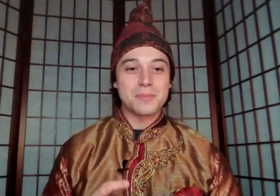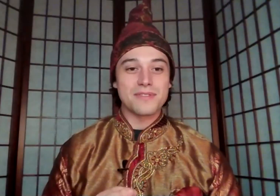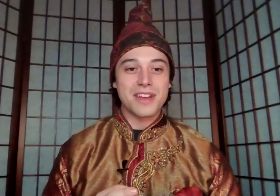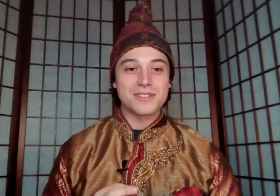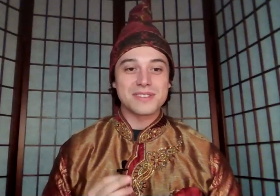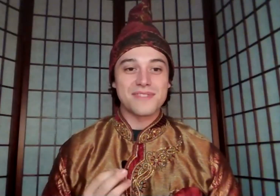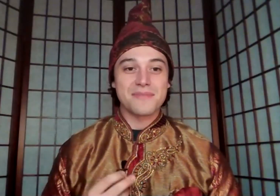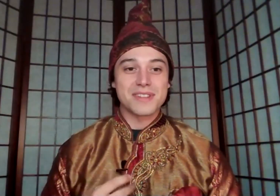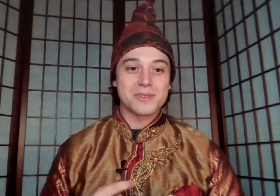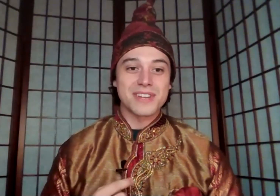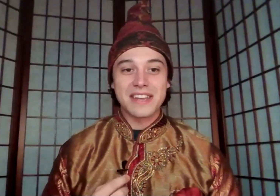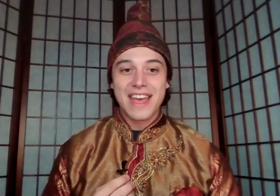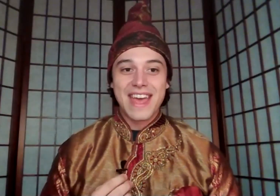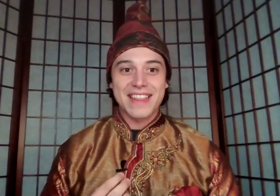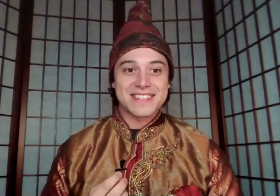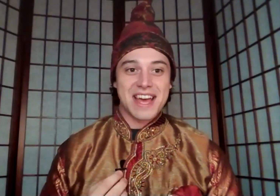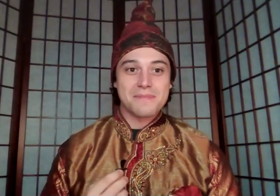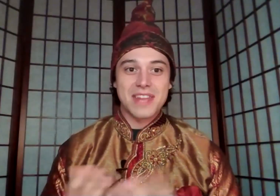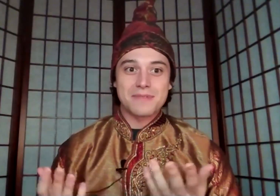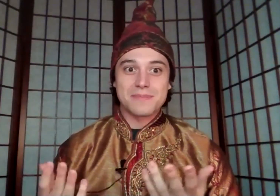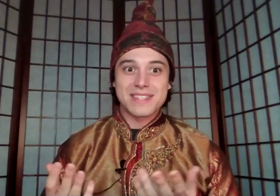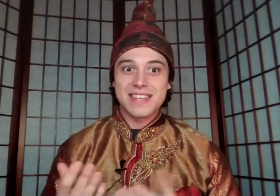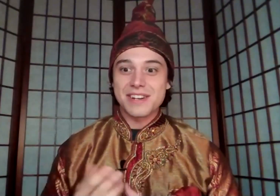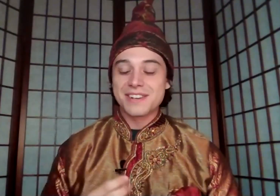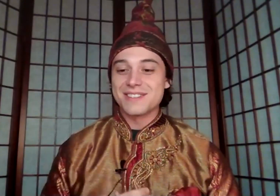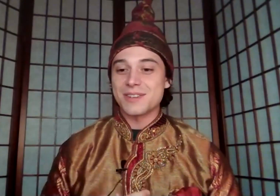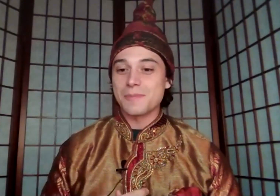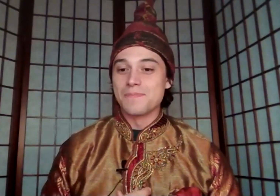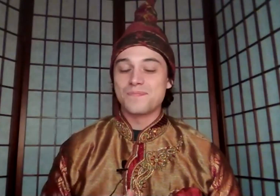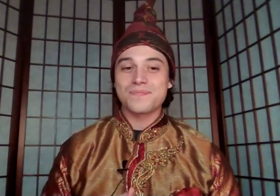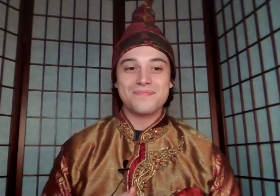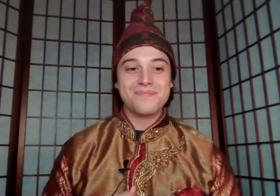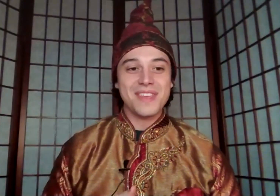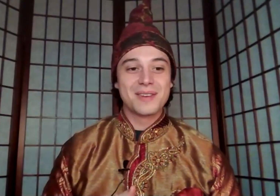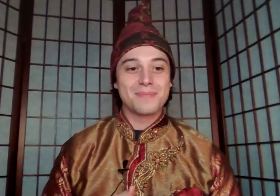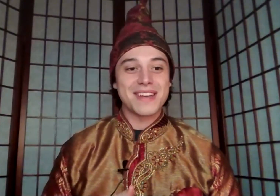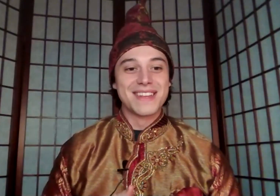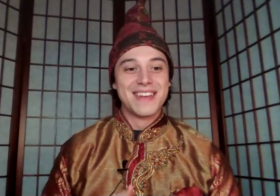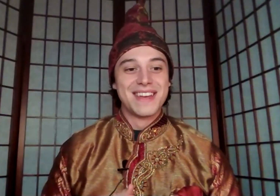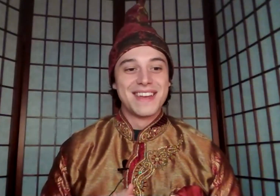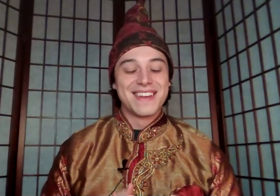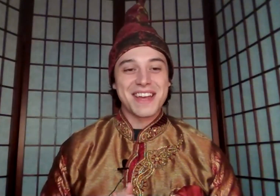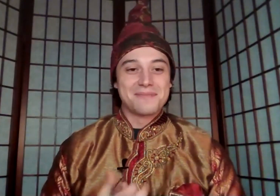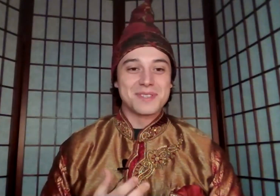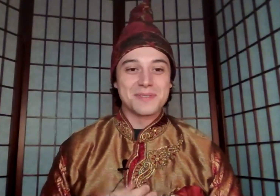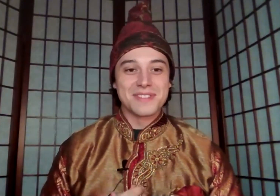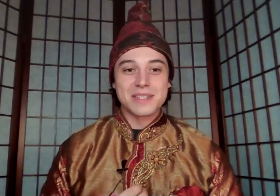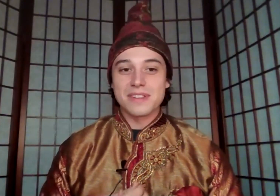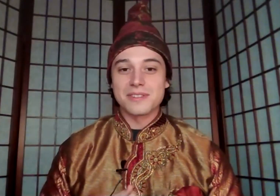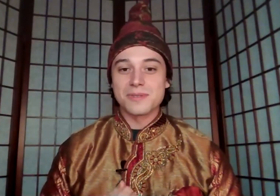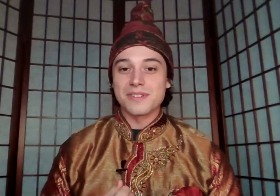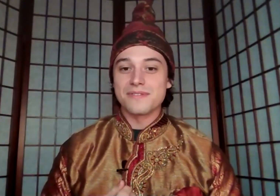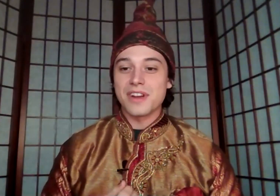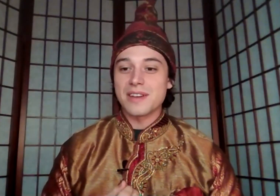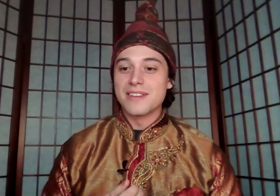how we ended up with Freya. She was 5 months old and at the time named Miss Deer. So, but yeah, so that's